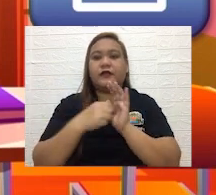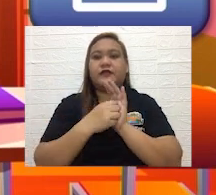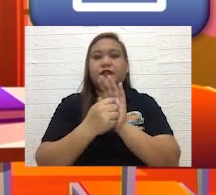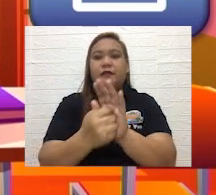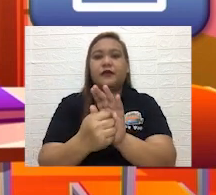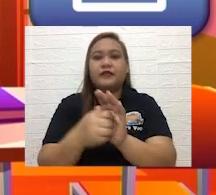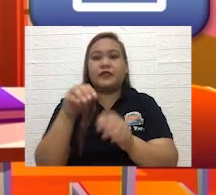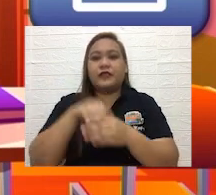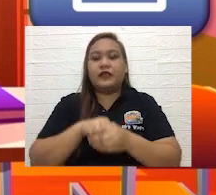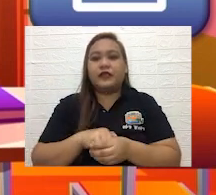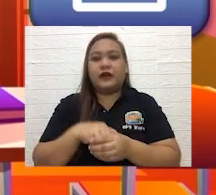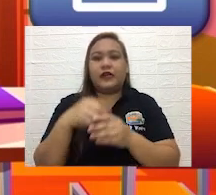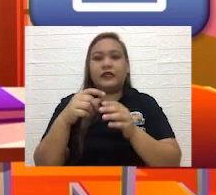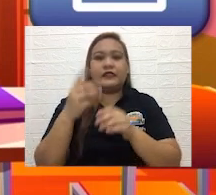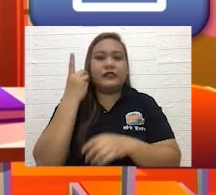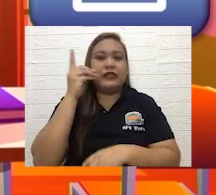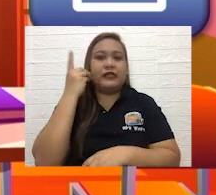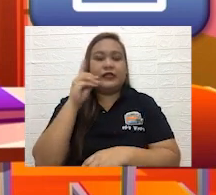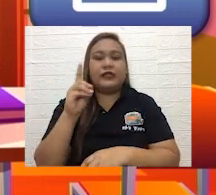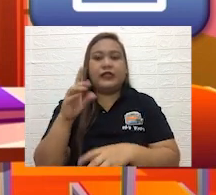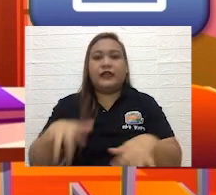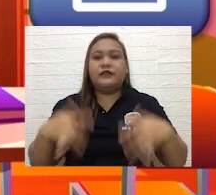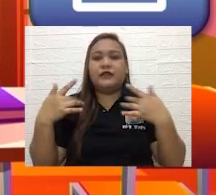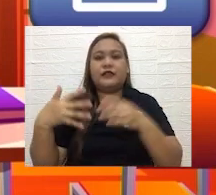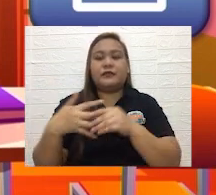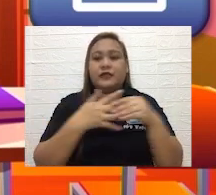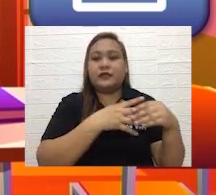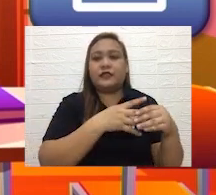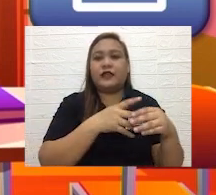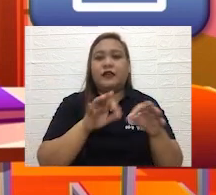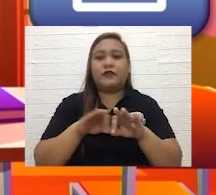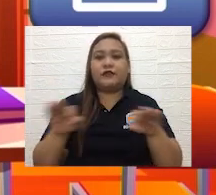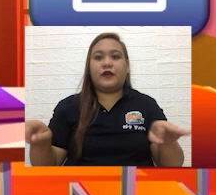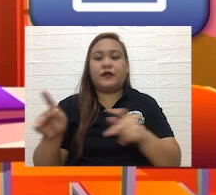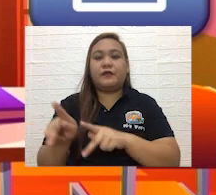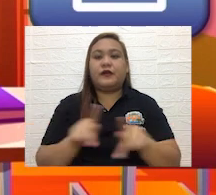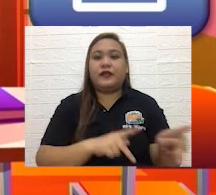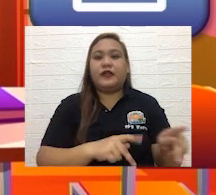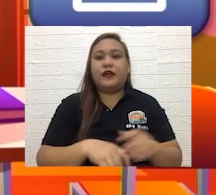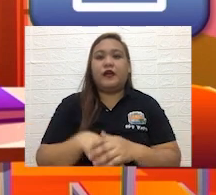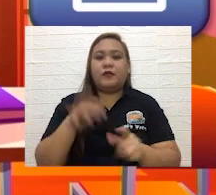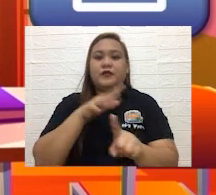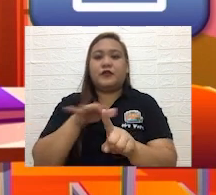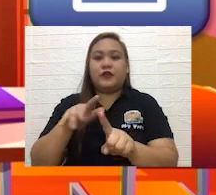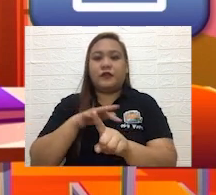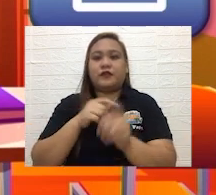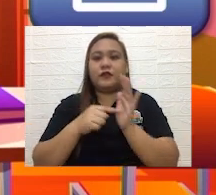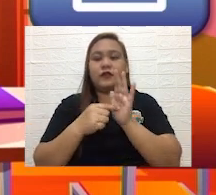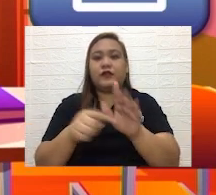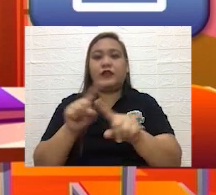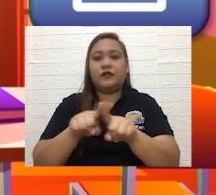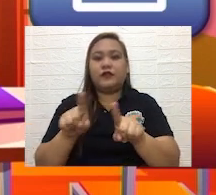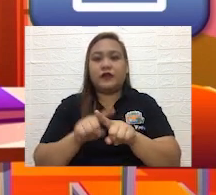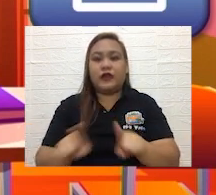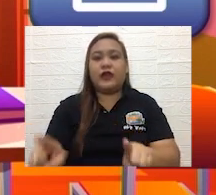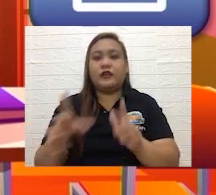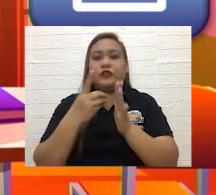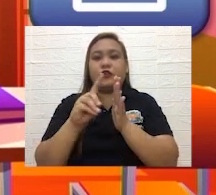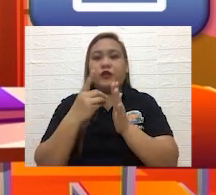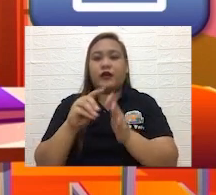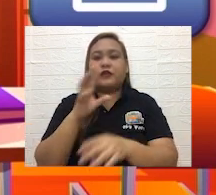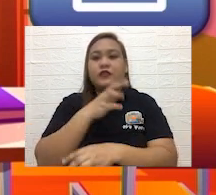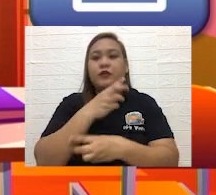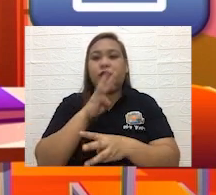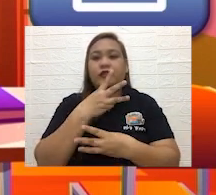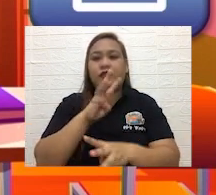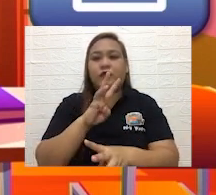life, especially floor planning. Observe, I will show you some of the common doors and windows used for